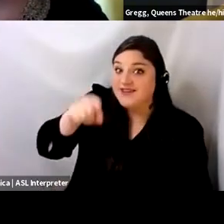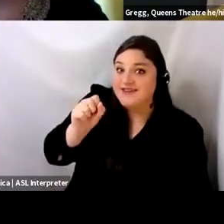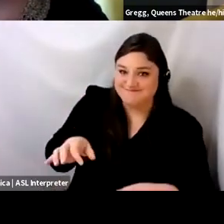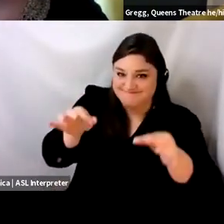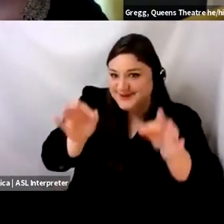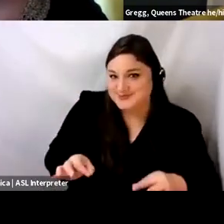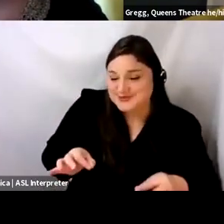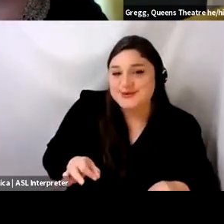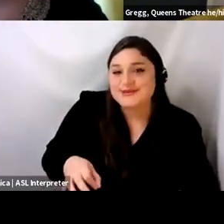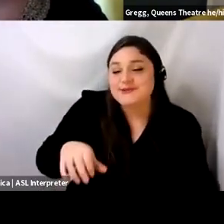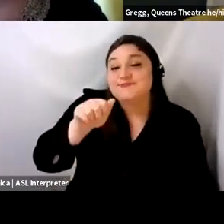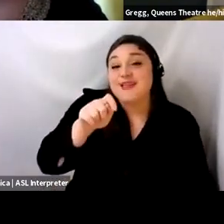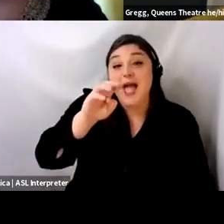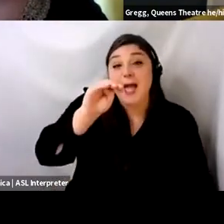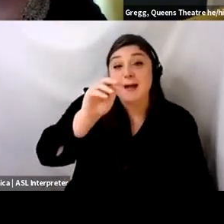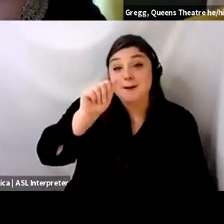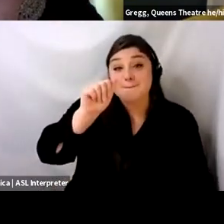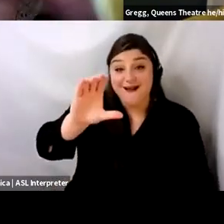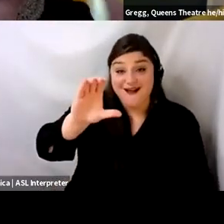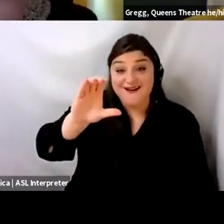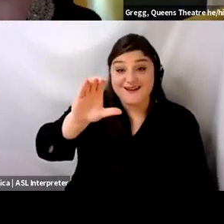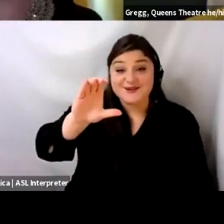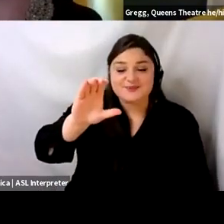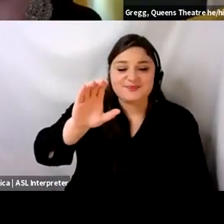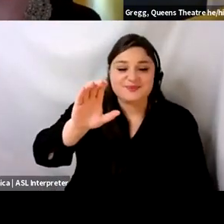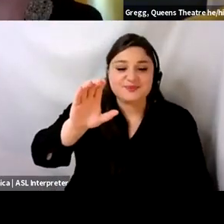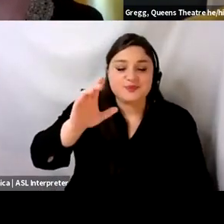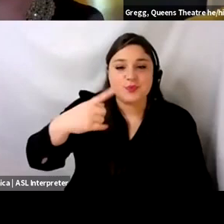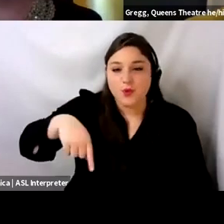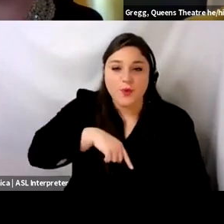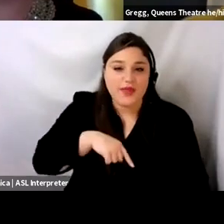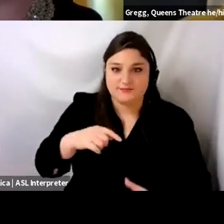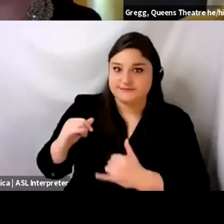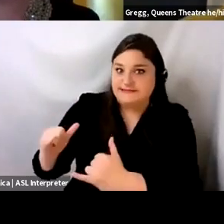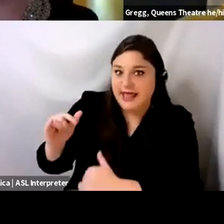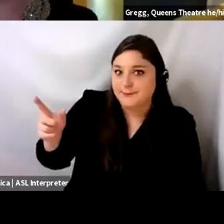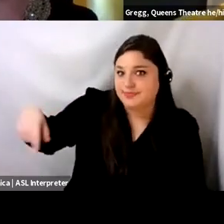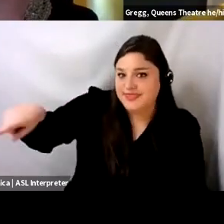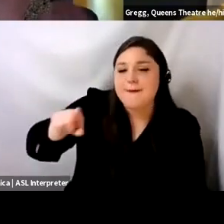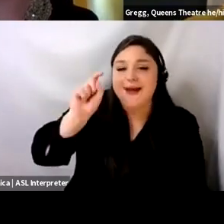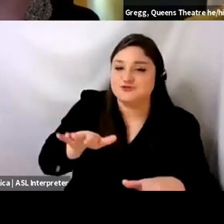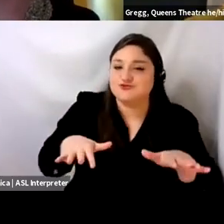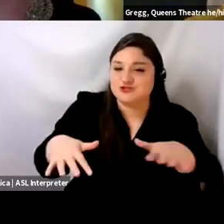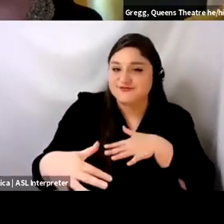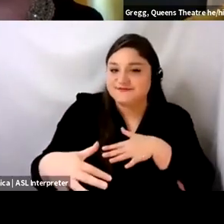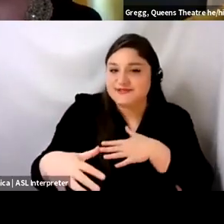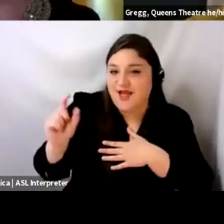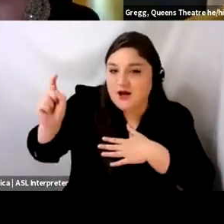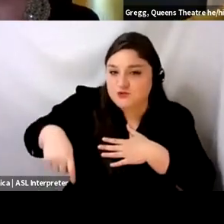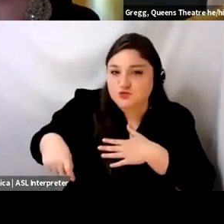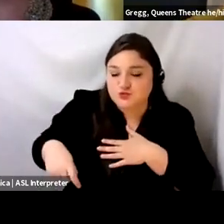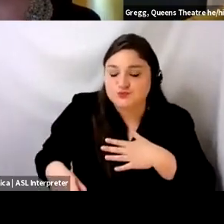right now, yeah, I mean, we've had to pivot as well, like so many other organizations, like we are primarily,